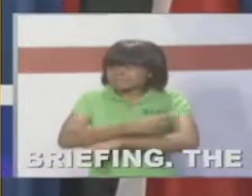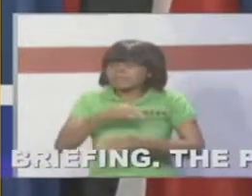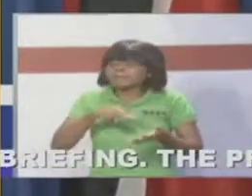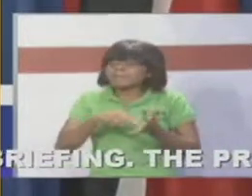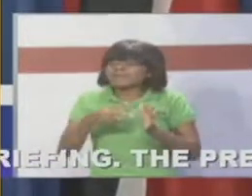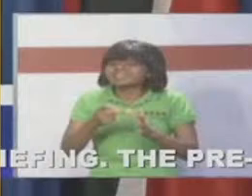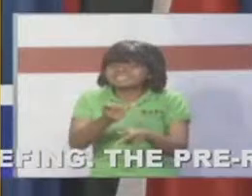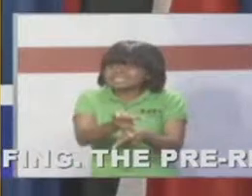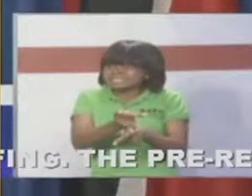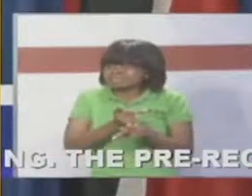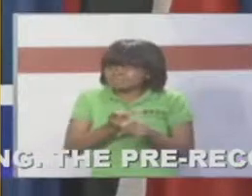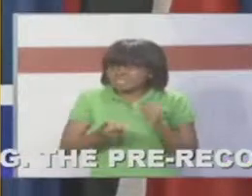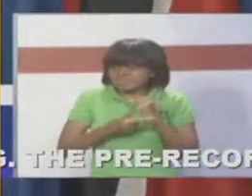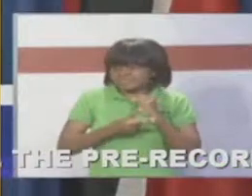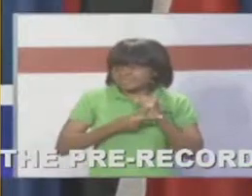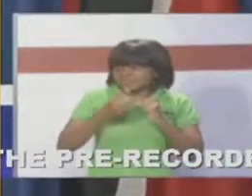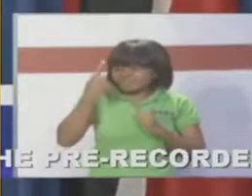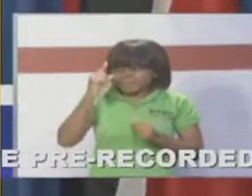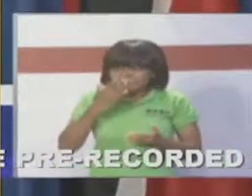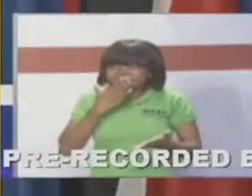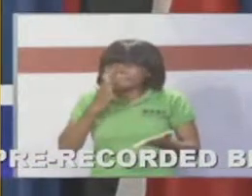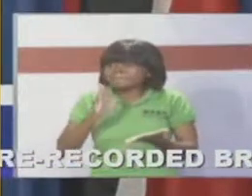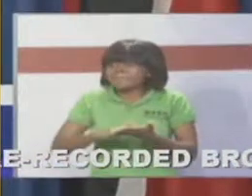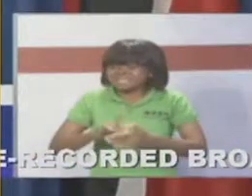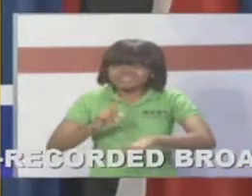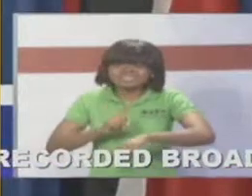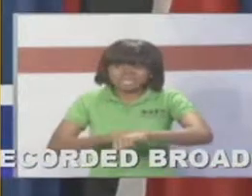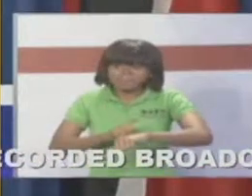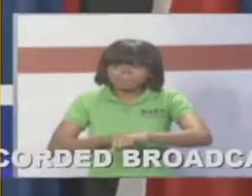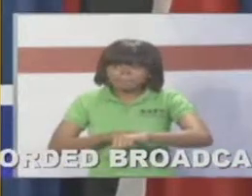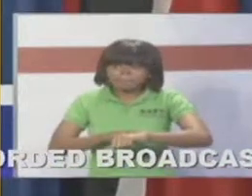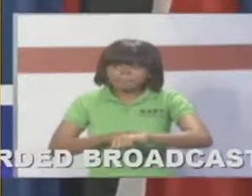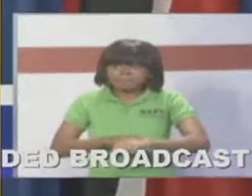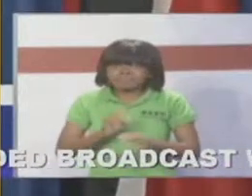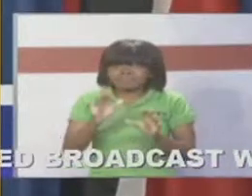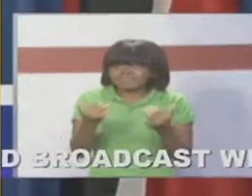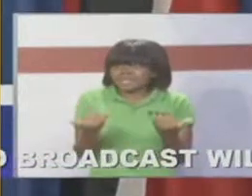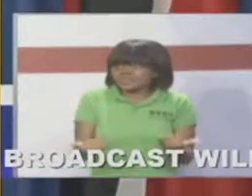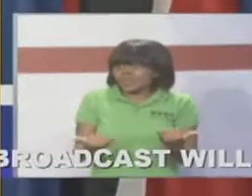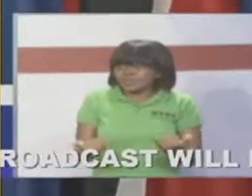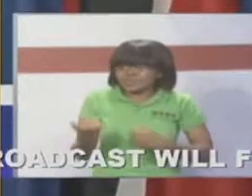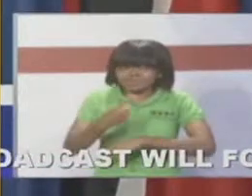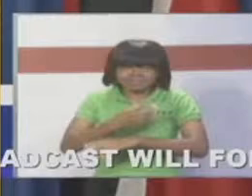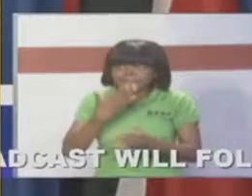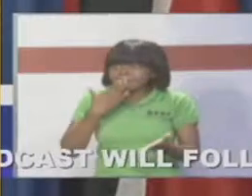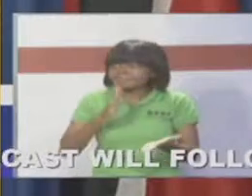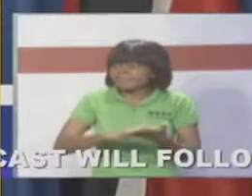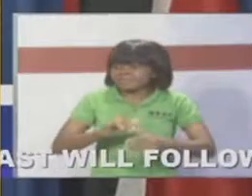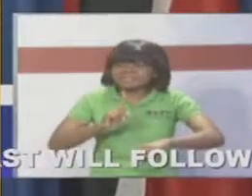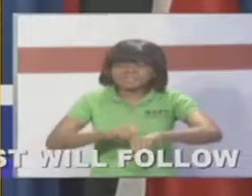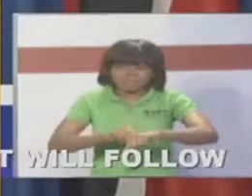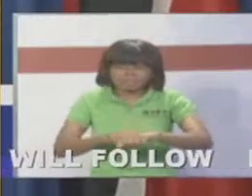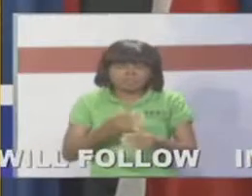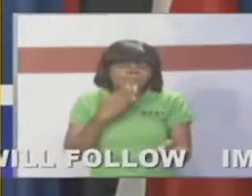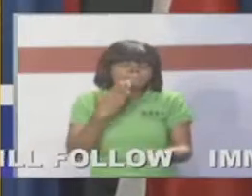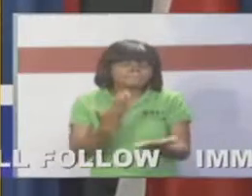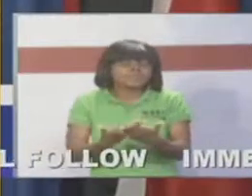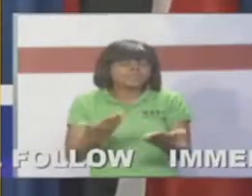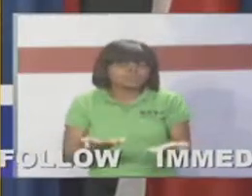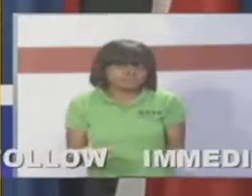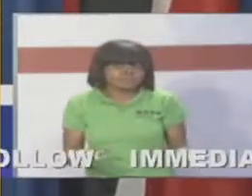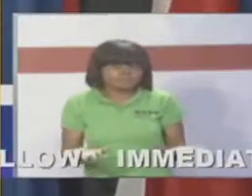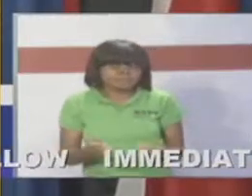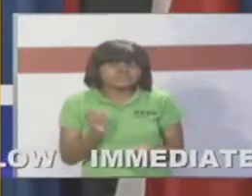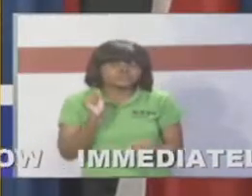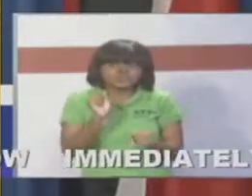not touch the capital. During the period, that HSF is